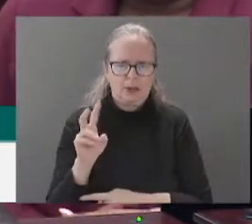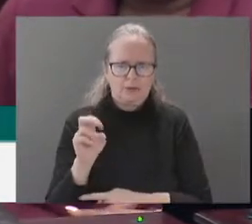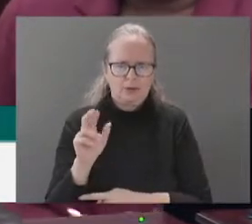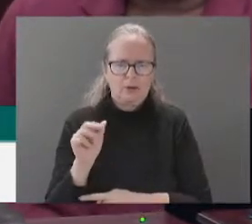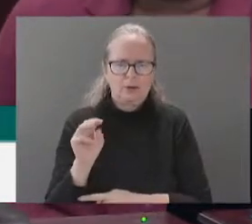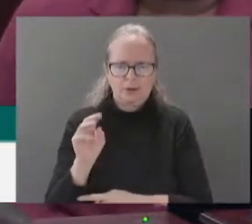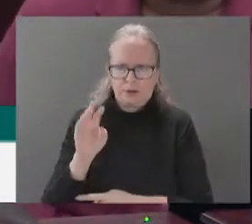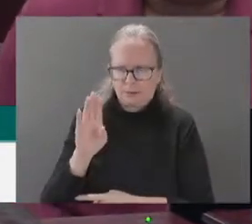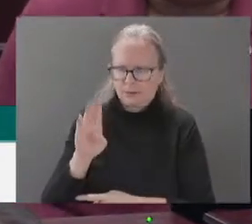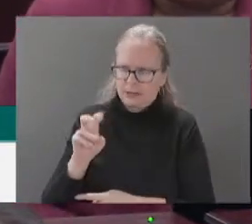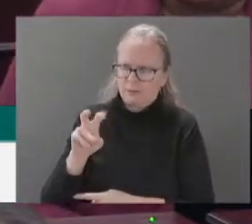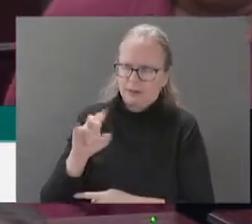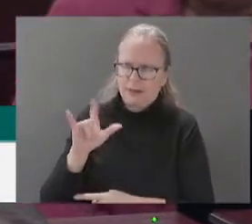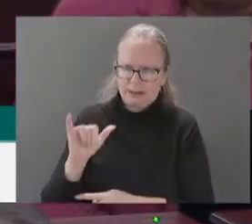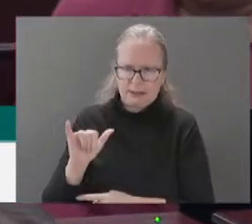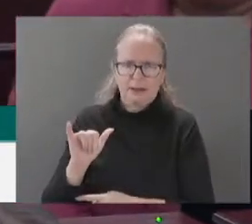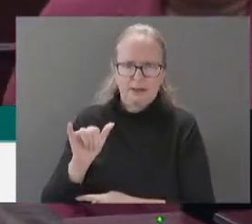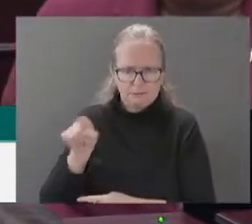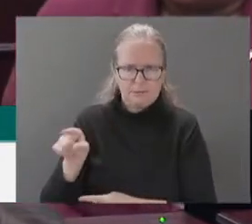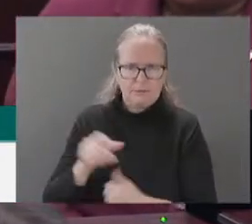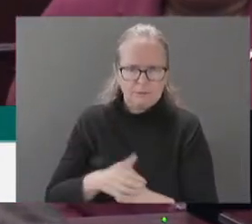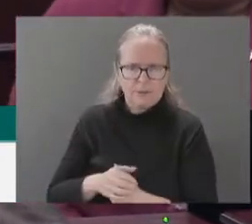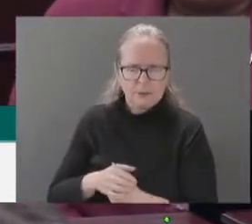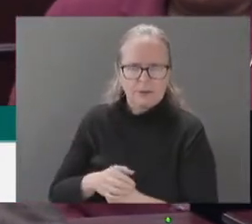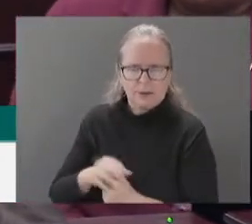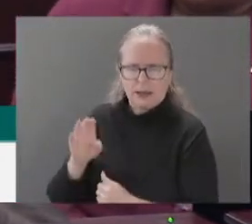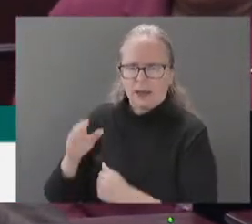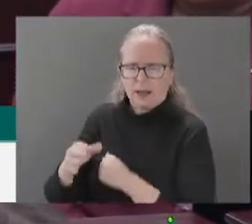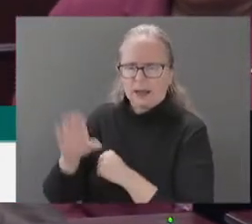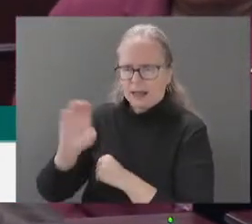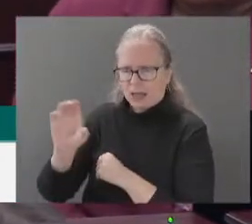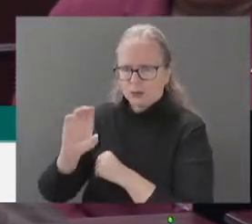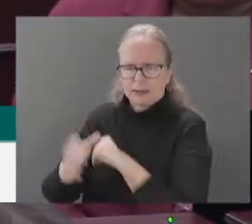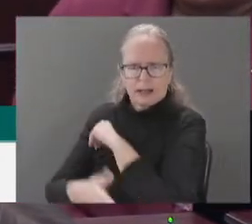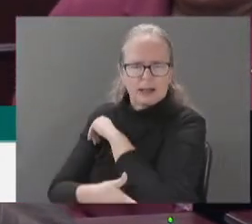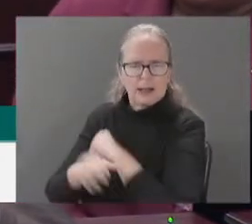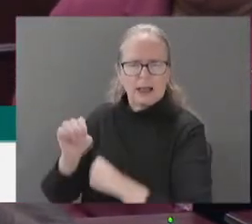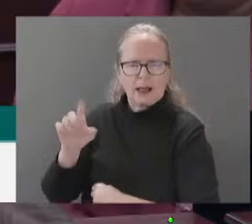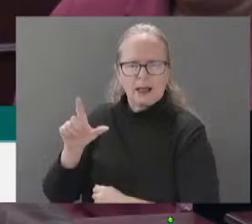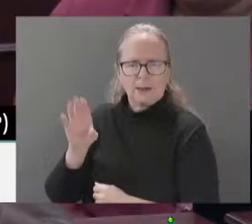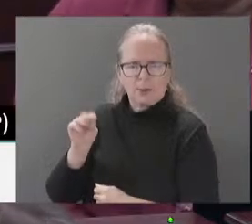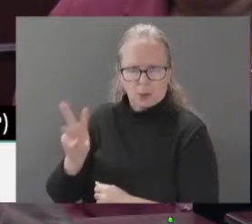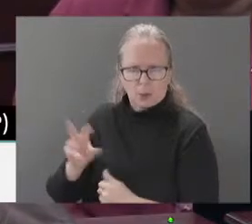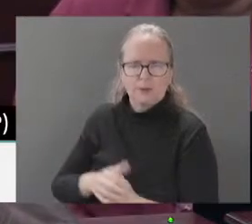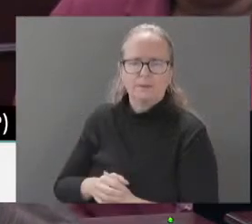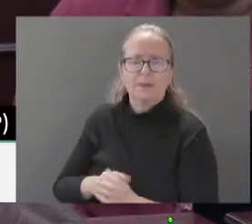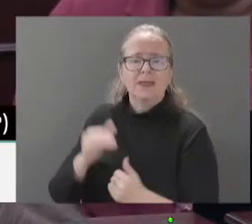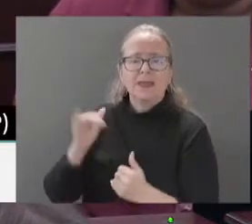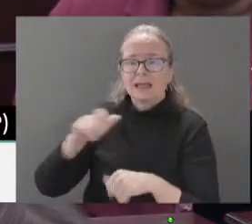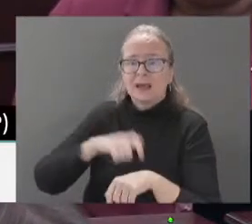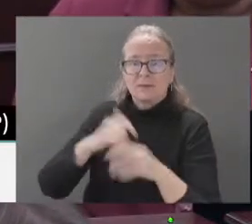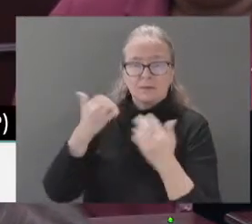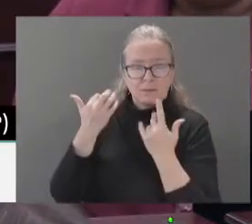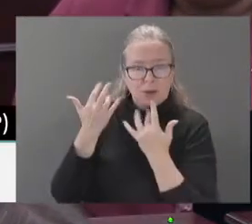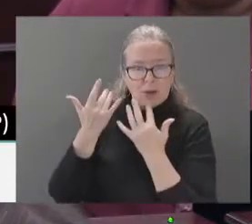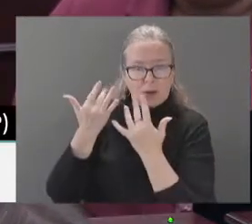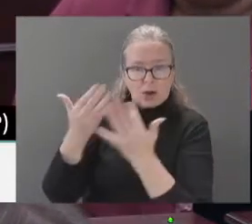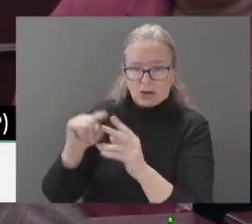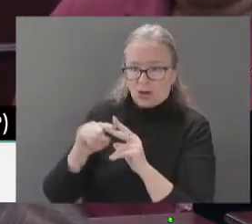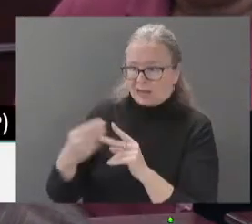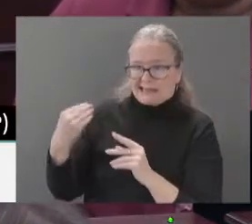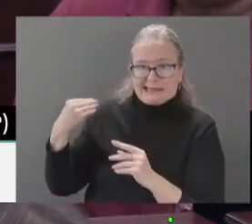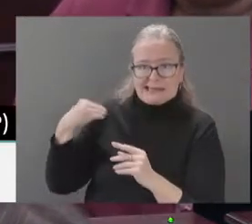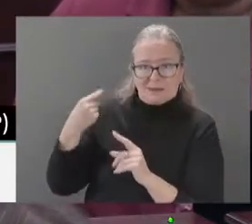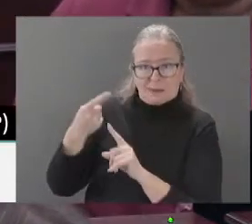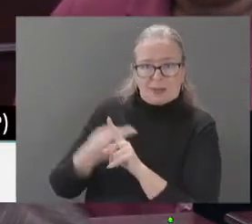viiew thank you Mr Speaker Wildfire season started a month ago we know there are already 57 wildfires burning in our Province many